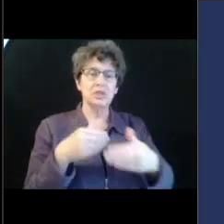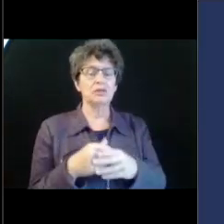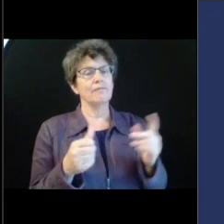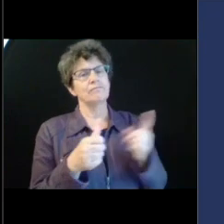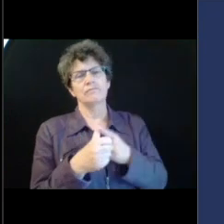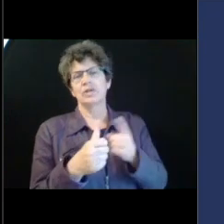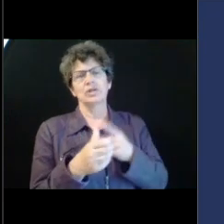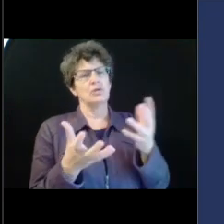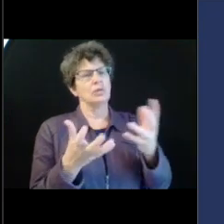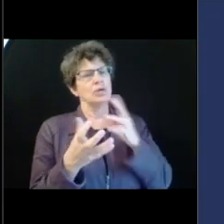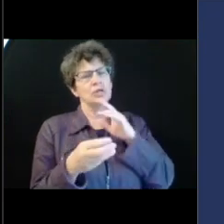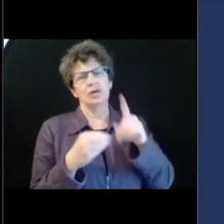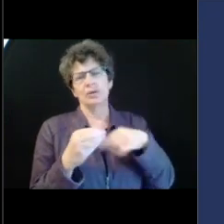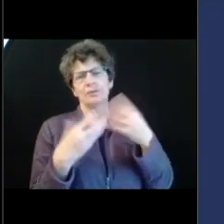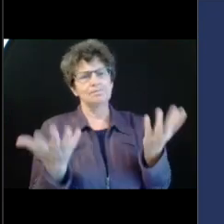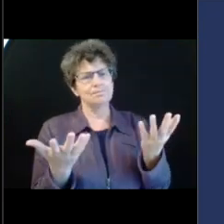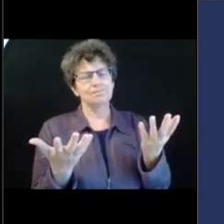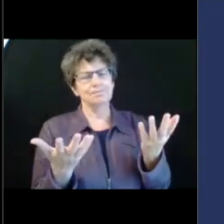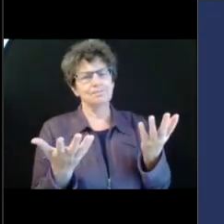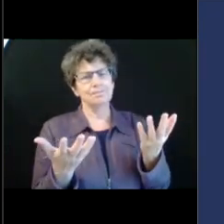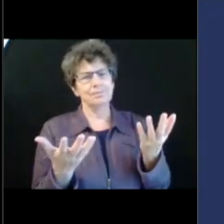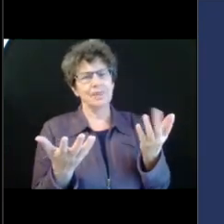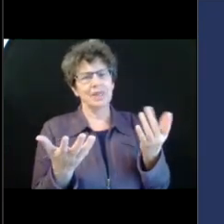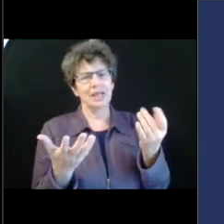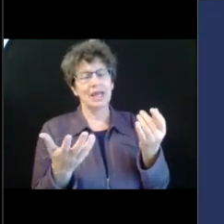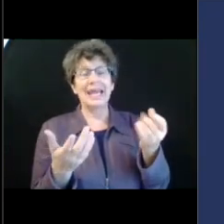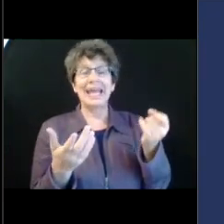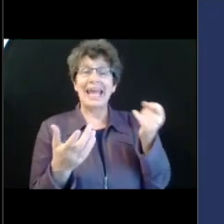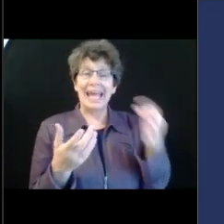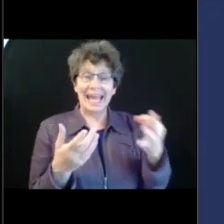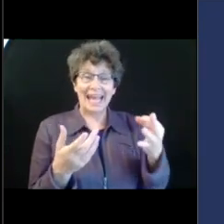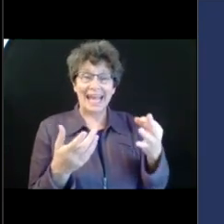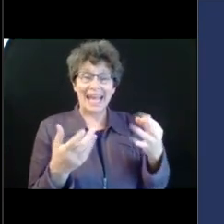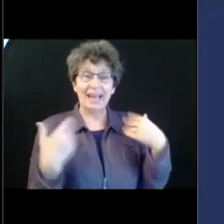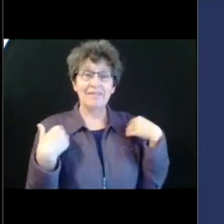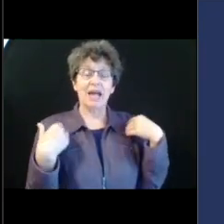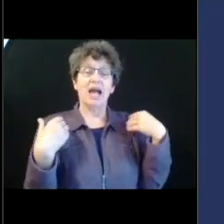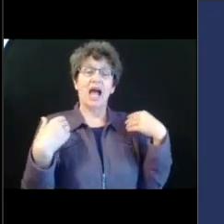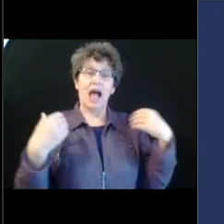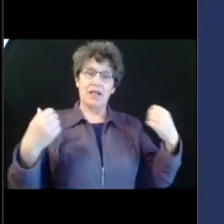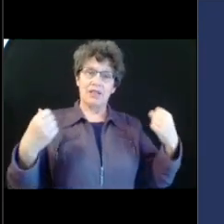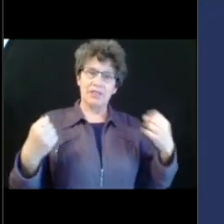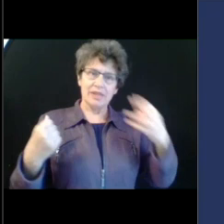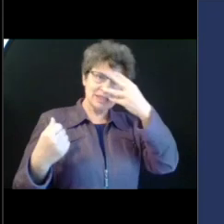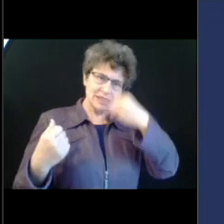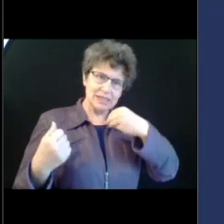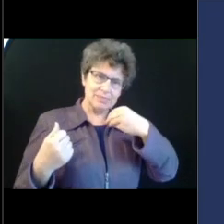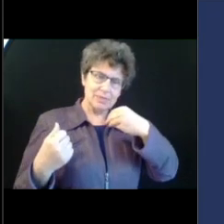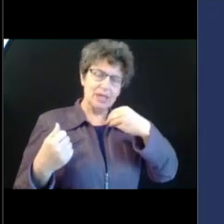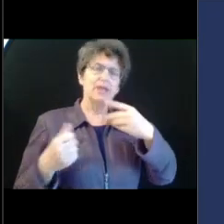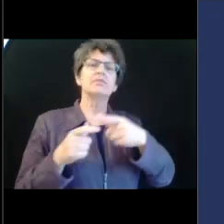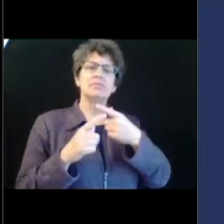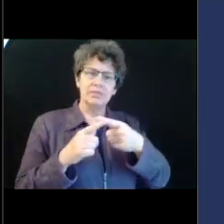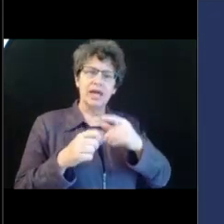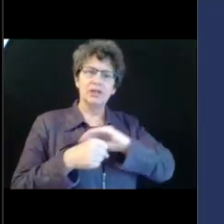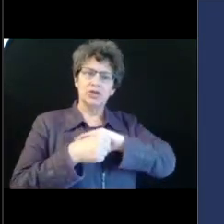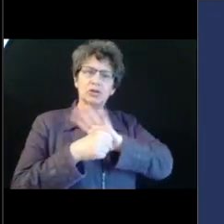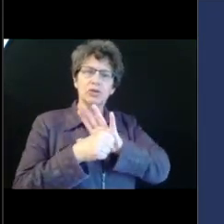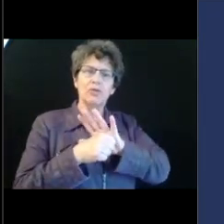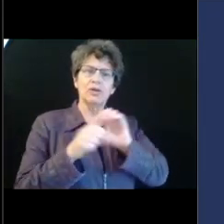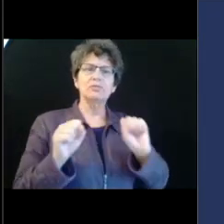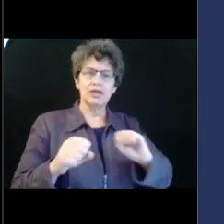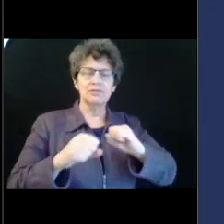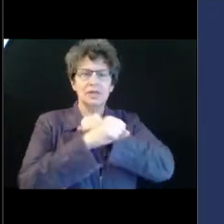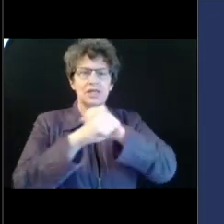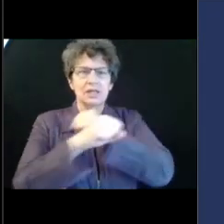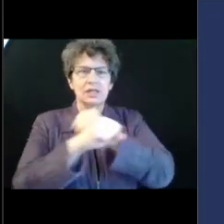to communicate is that healthy sleep can combat COVID-19. And so I'm going to take you through some science. So bear with me a little bit here while I